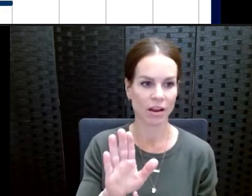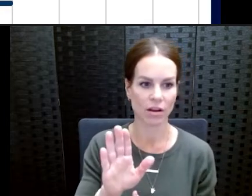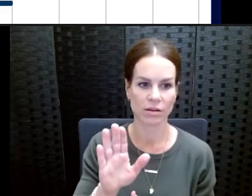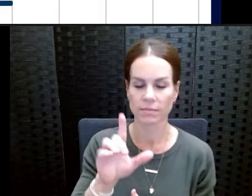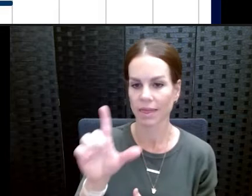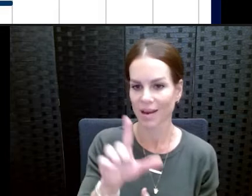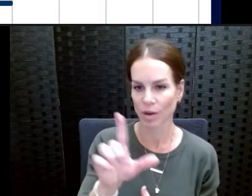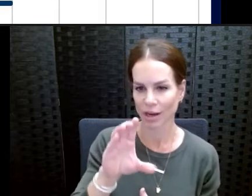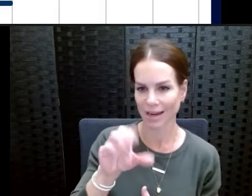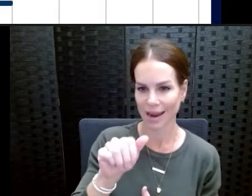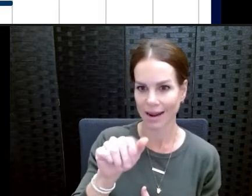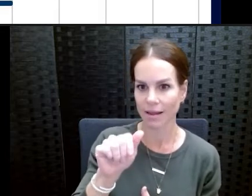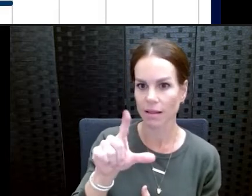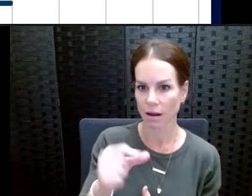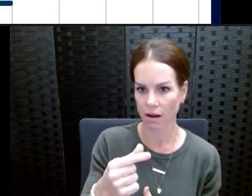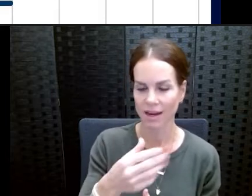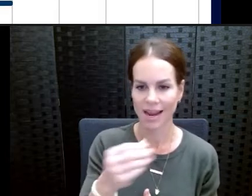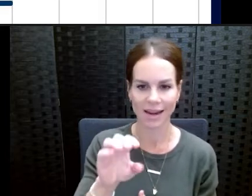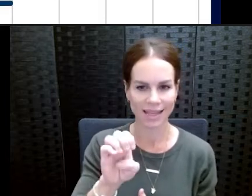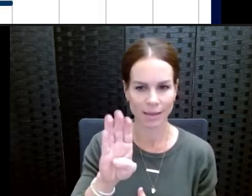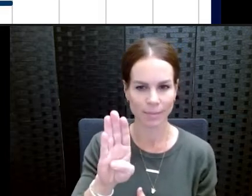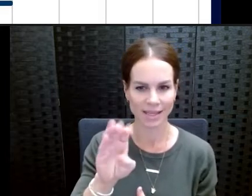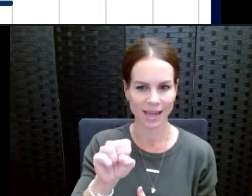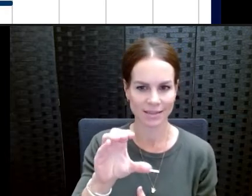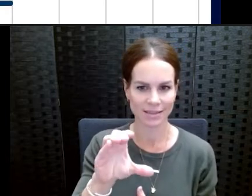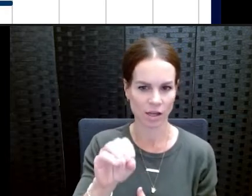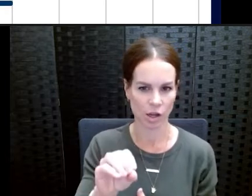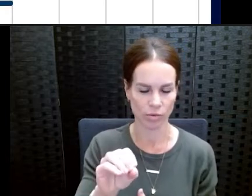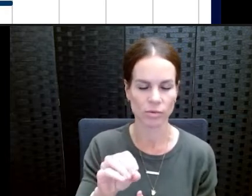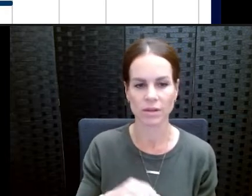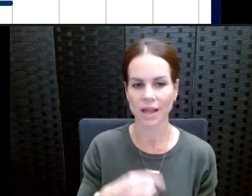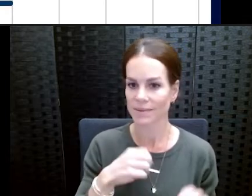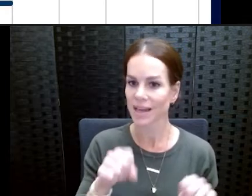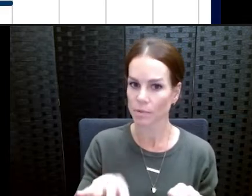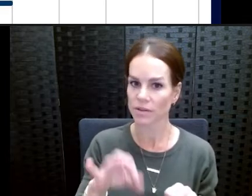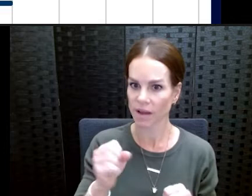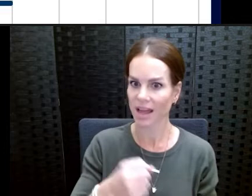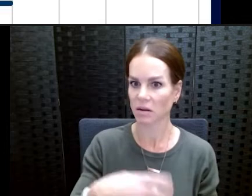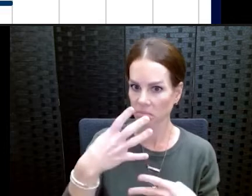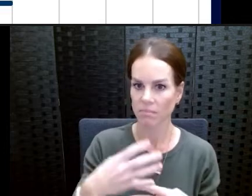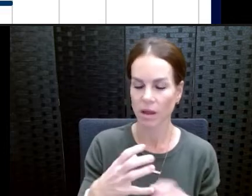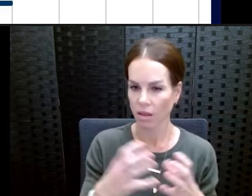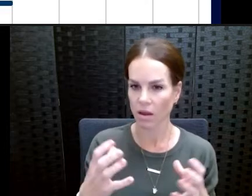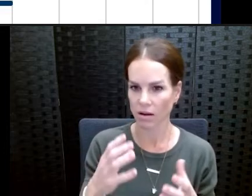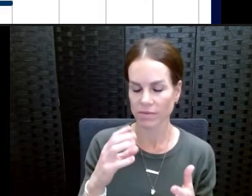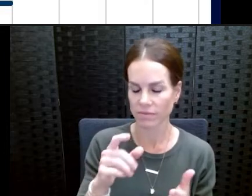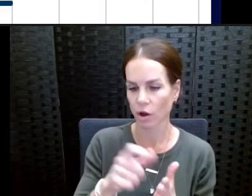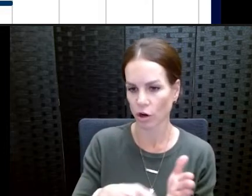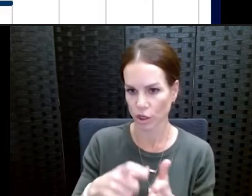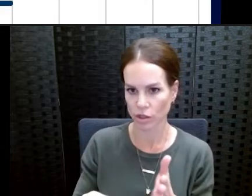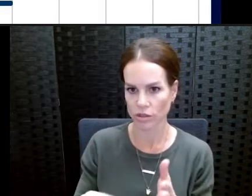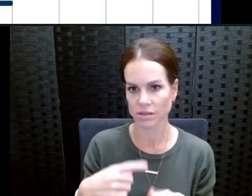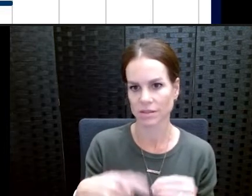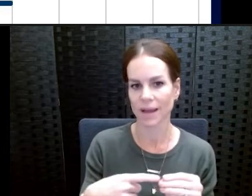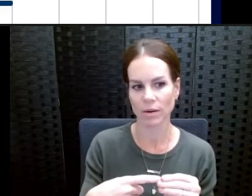online library to search for my research that I was looking for. I used EBSCO and the other